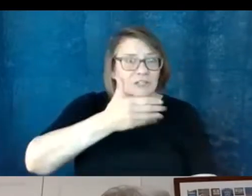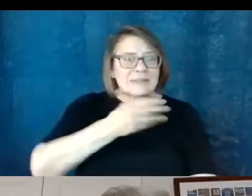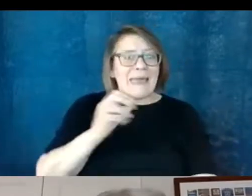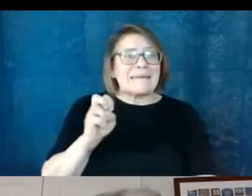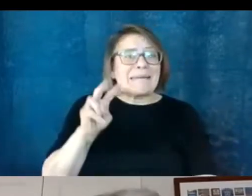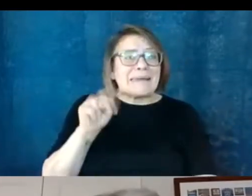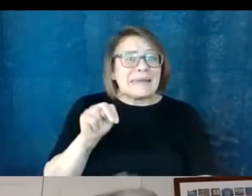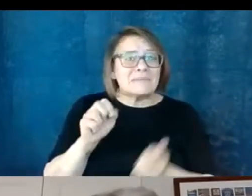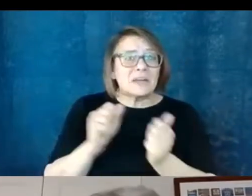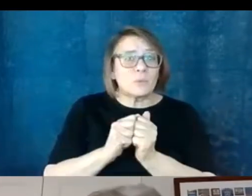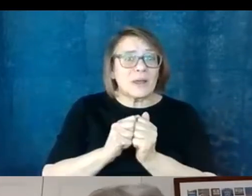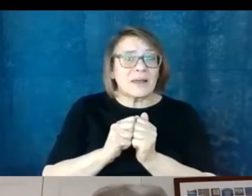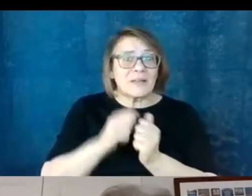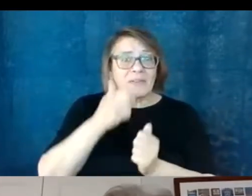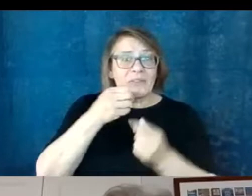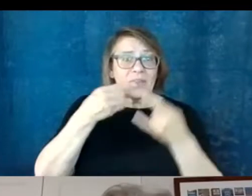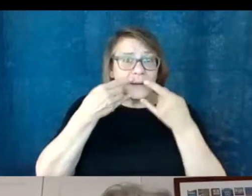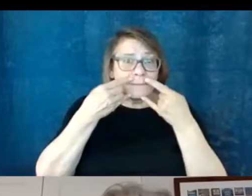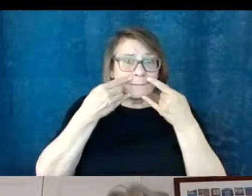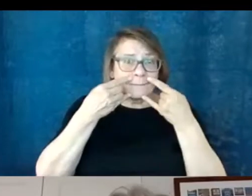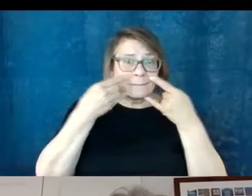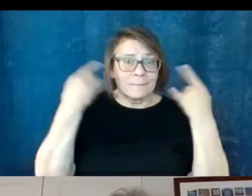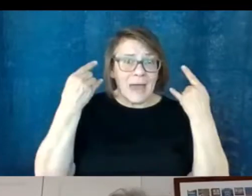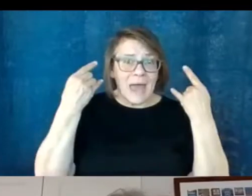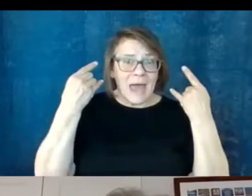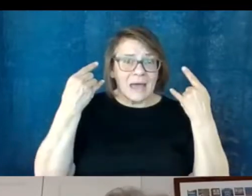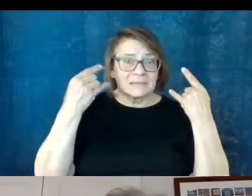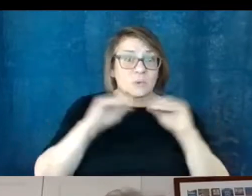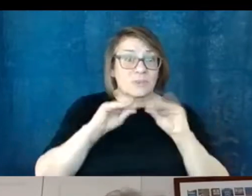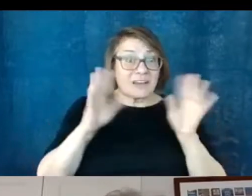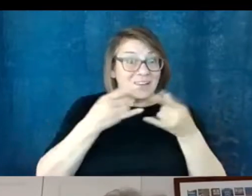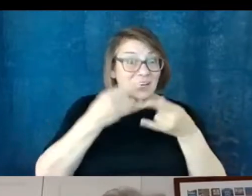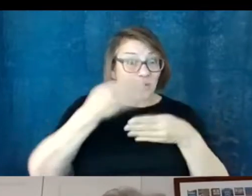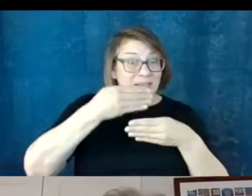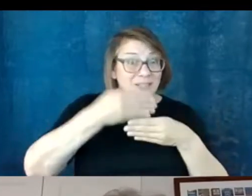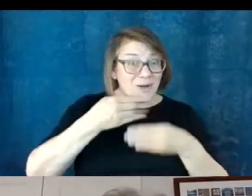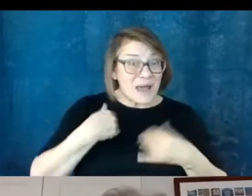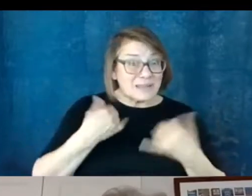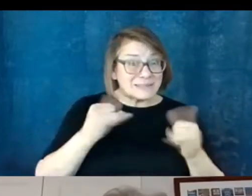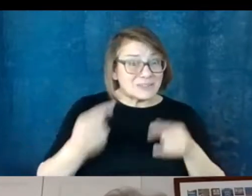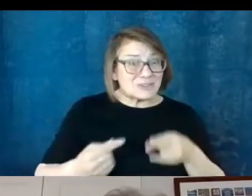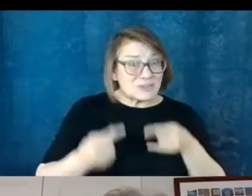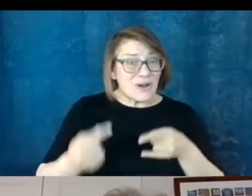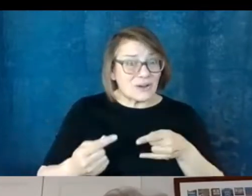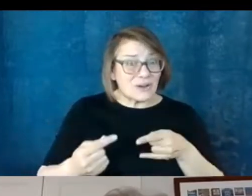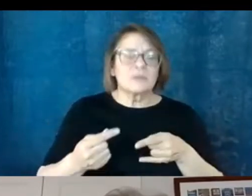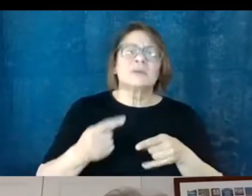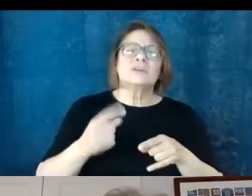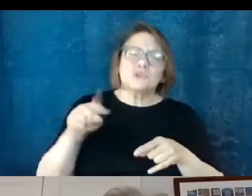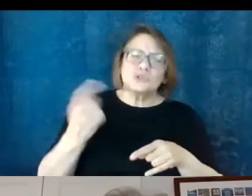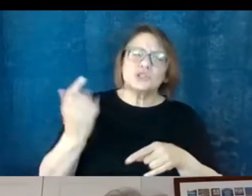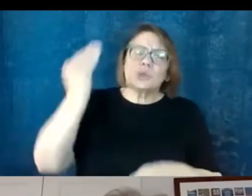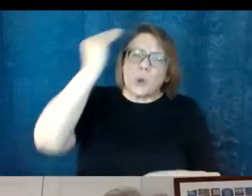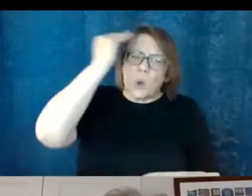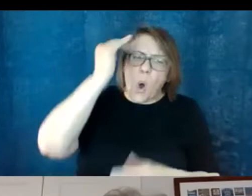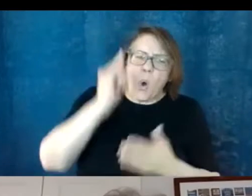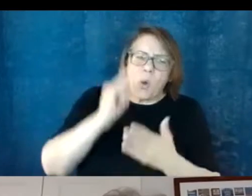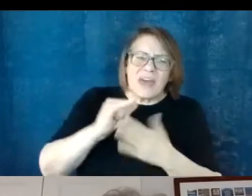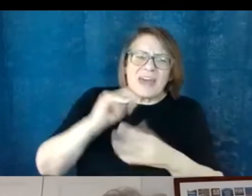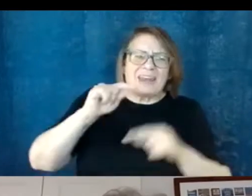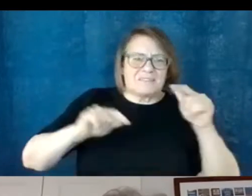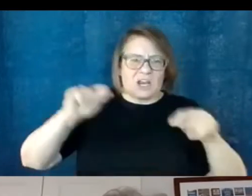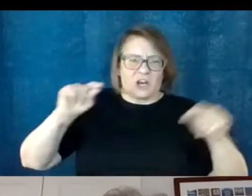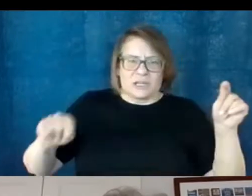even with the mask with the clear window. And so just be cognizant of that. It's not